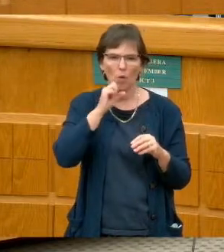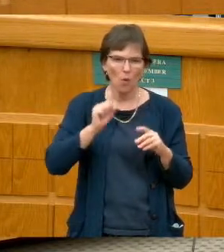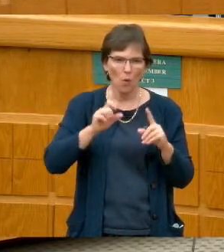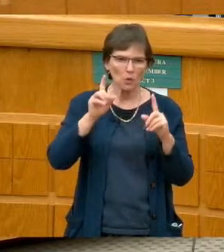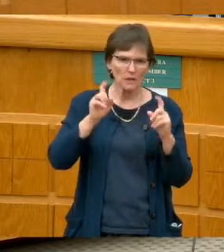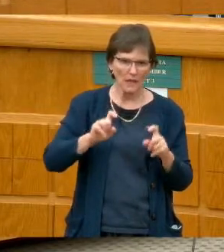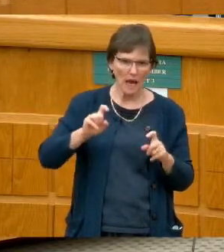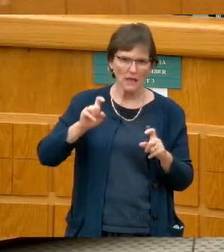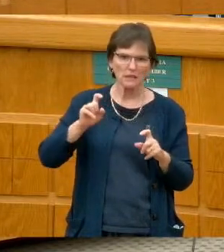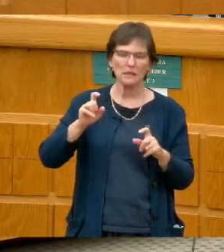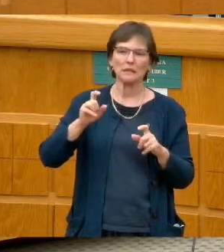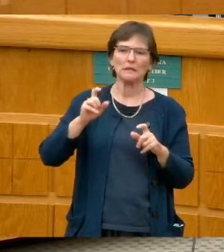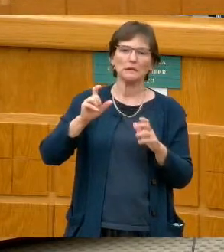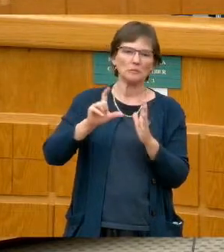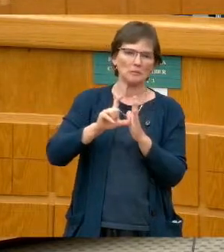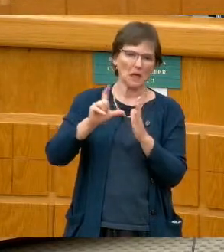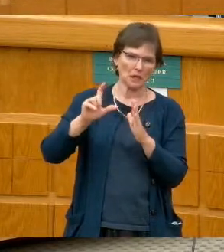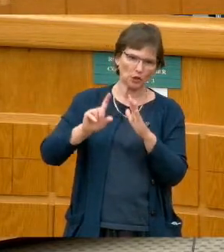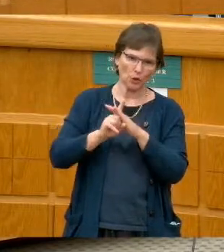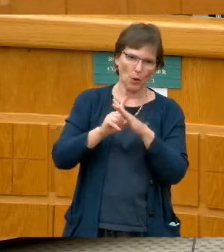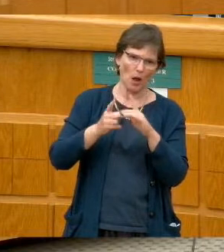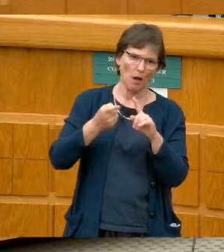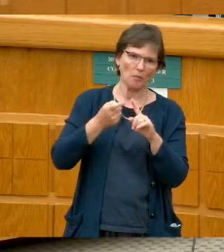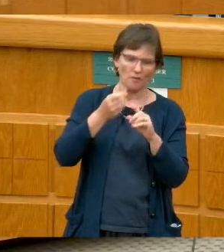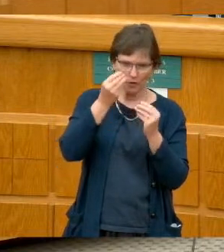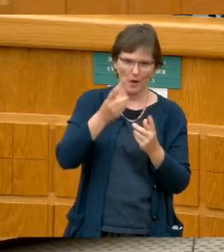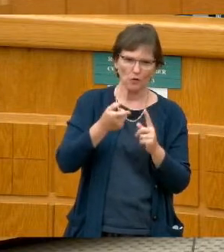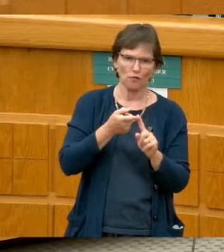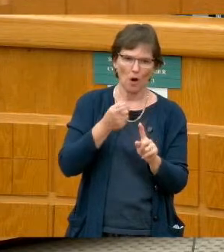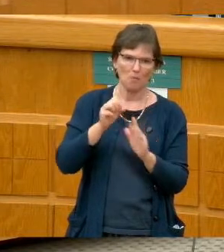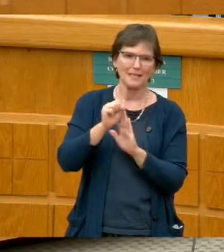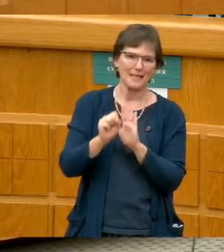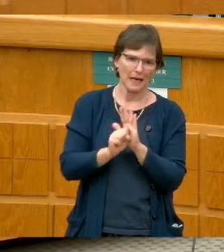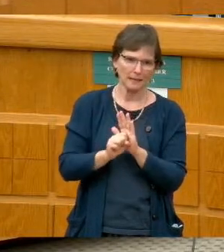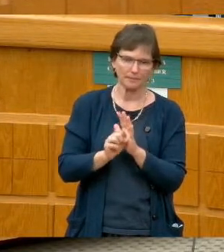are all, and I'm going to show you how those distribute over time.